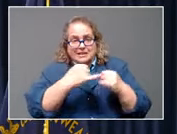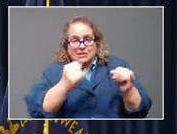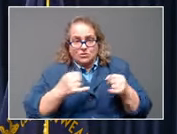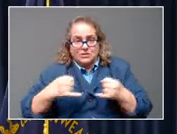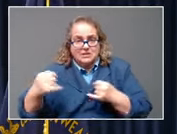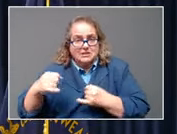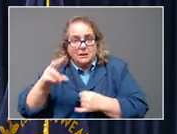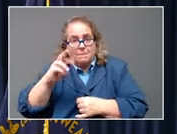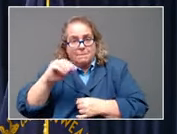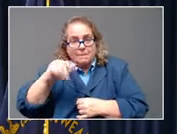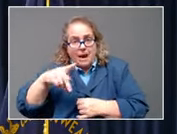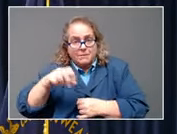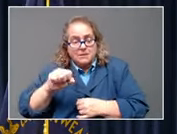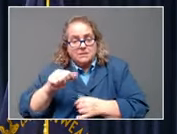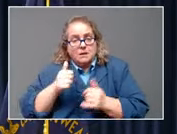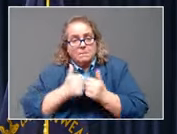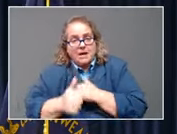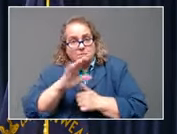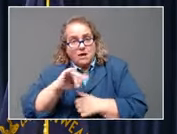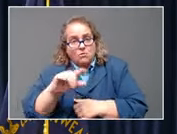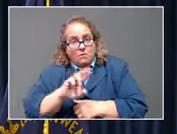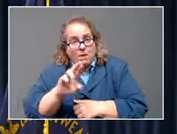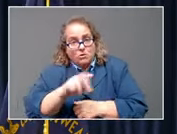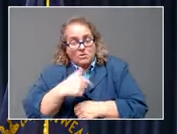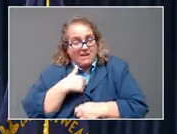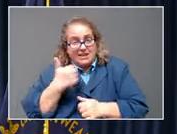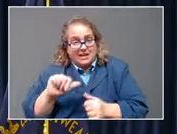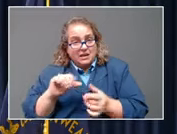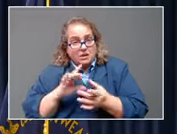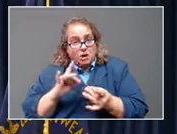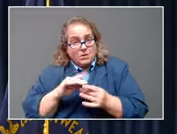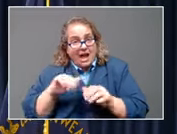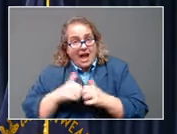Republicans, if you have any comment on how fair they